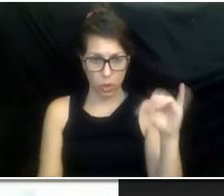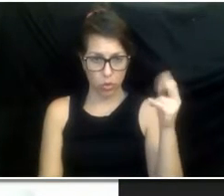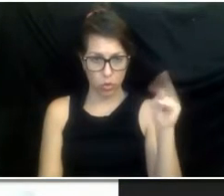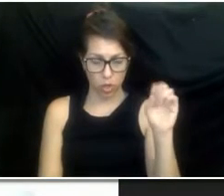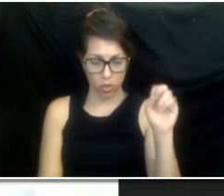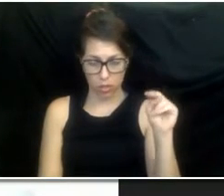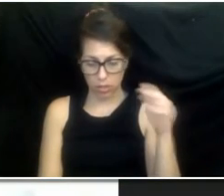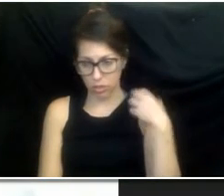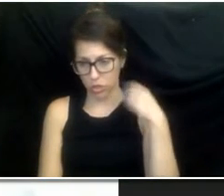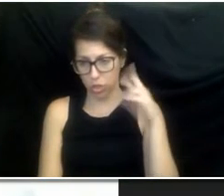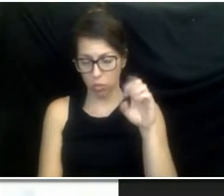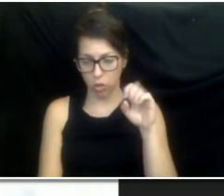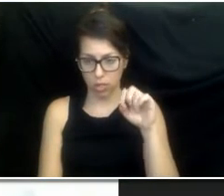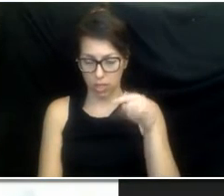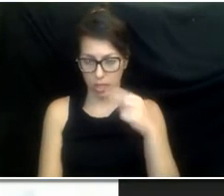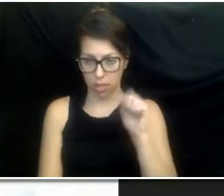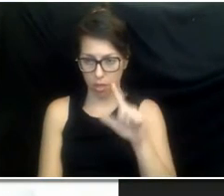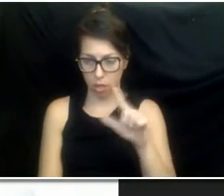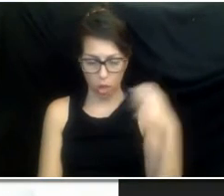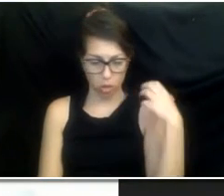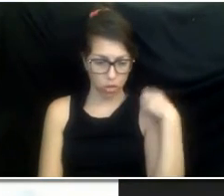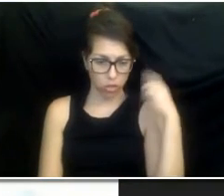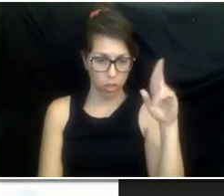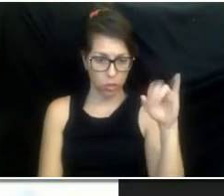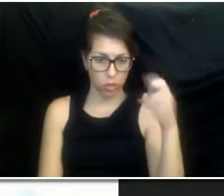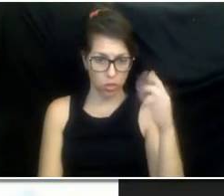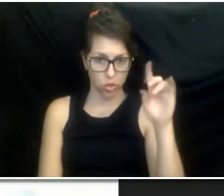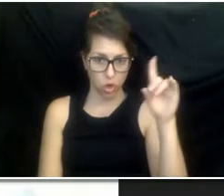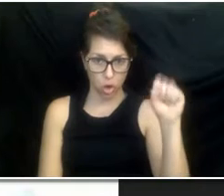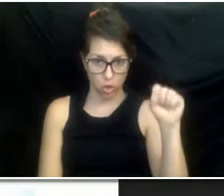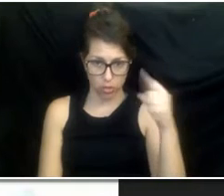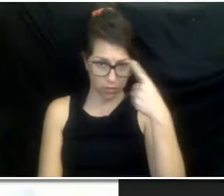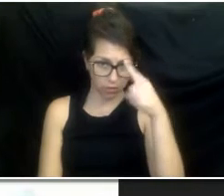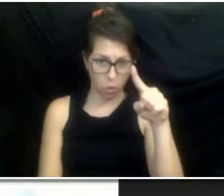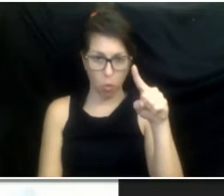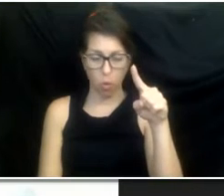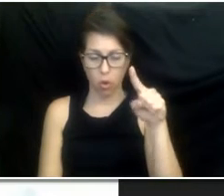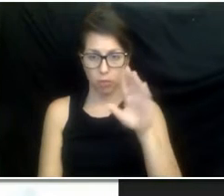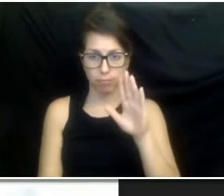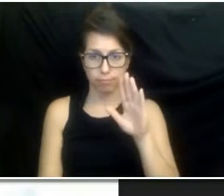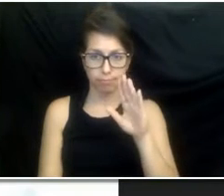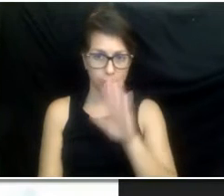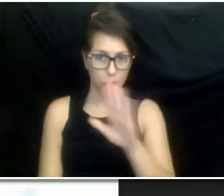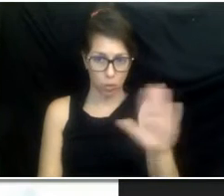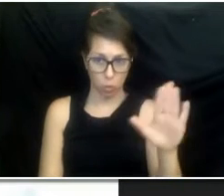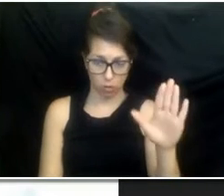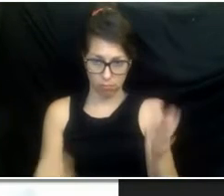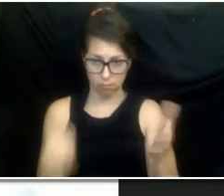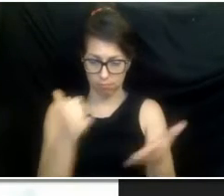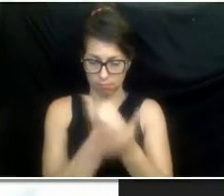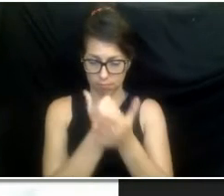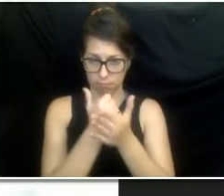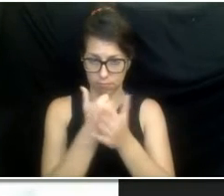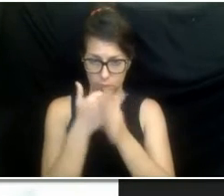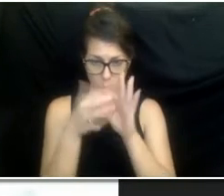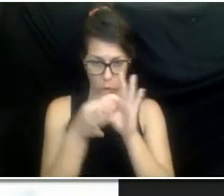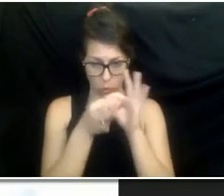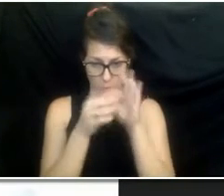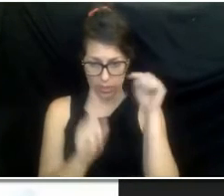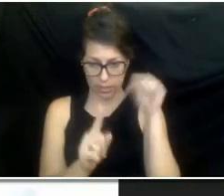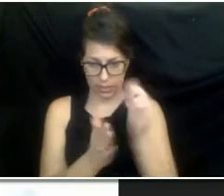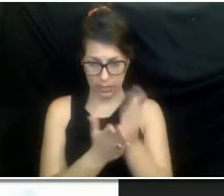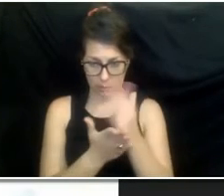um the executive director at the korean-american family service center uh we provide services